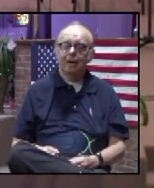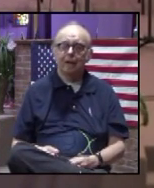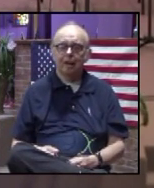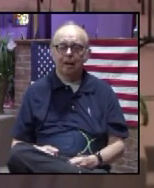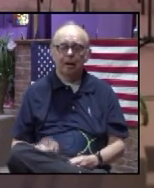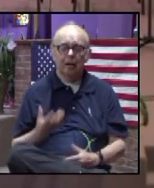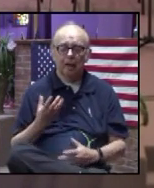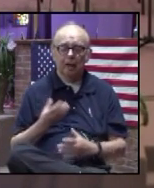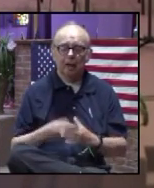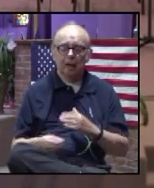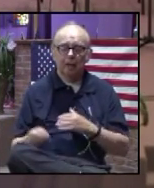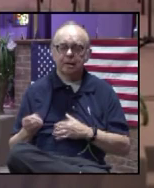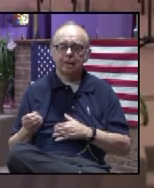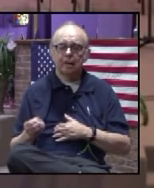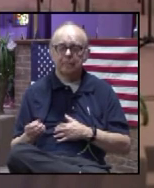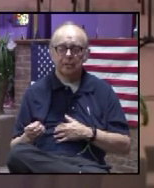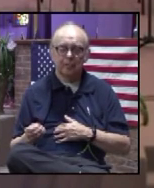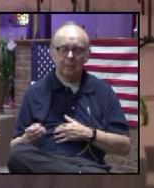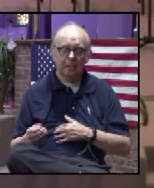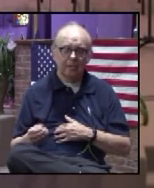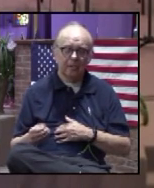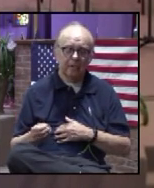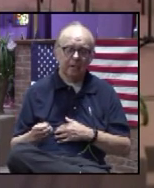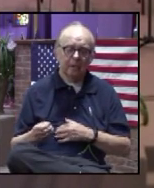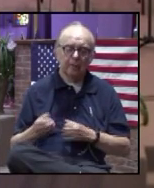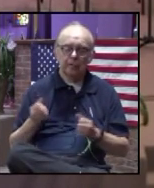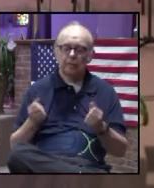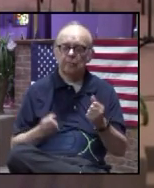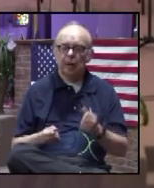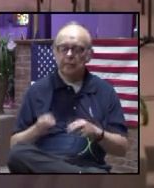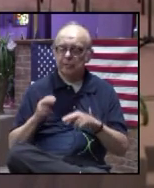Get out of the driver's seat